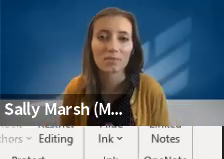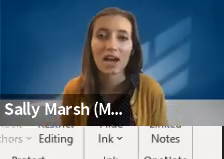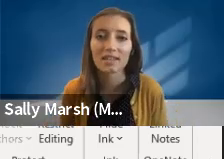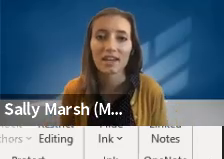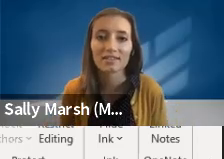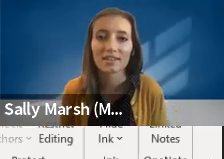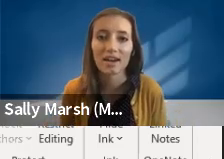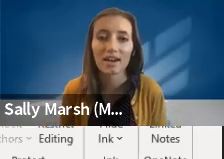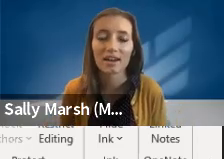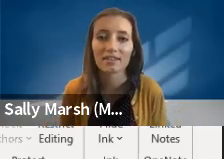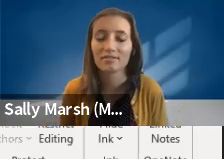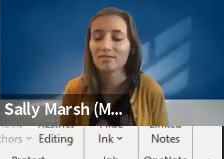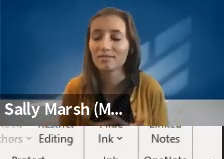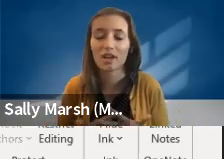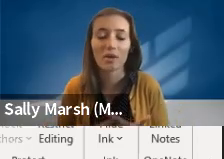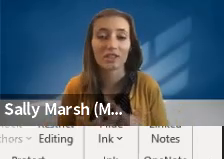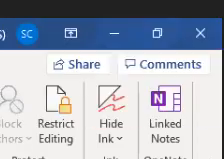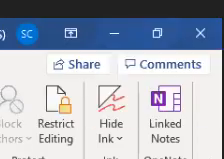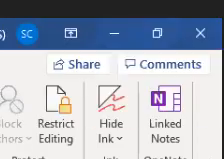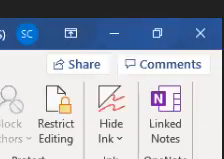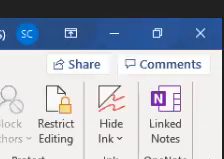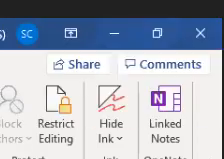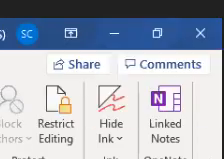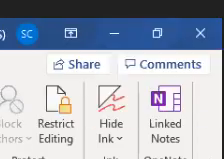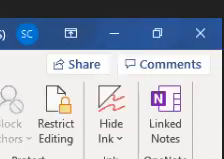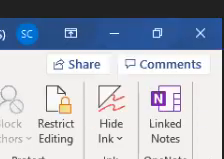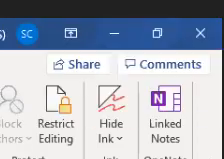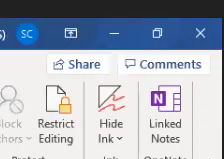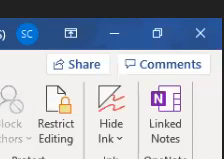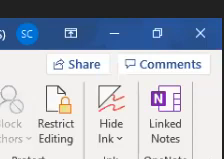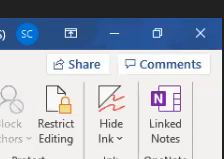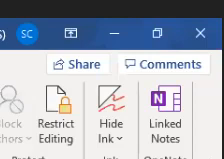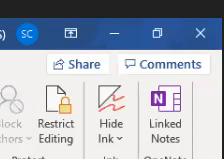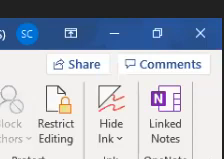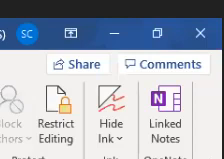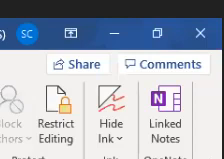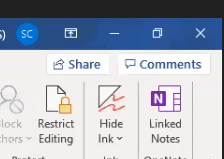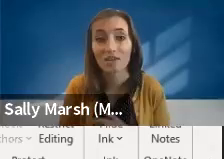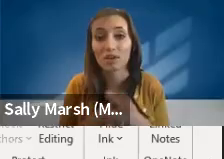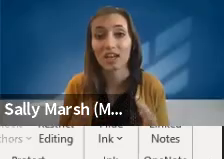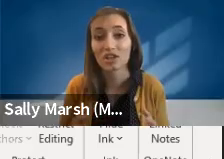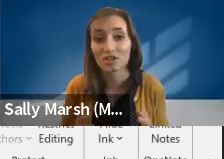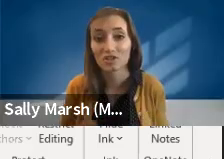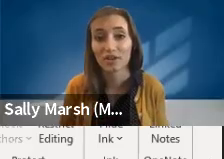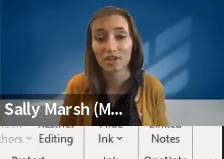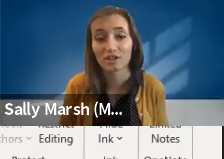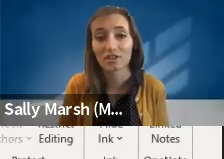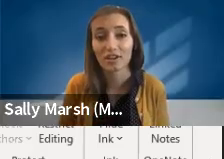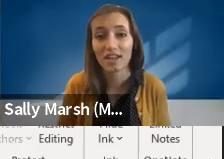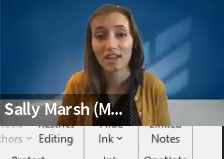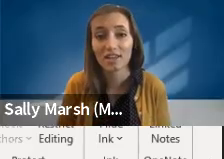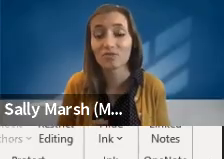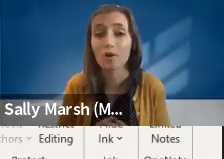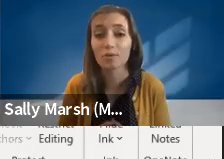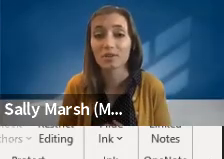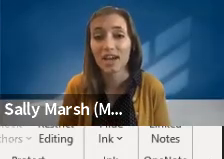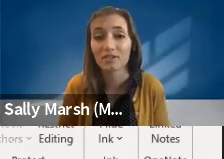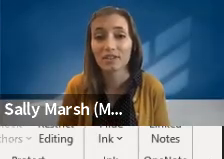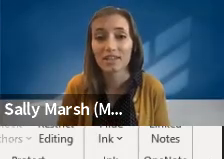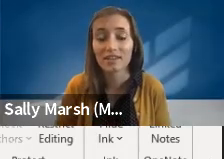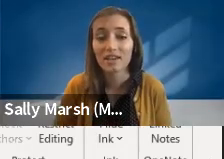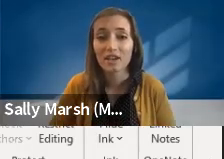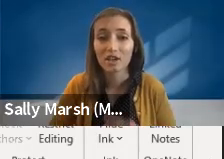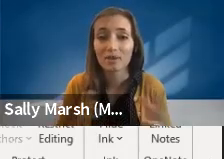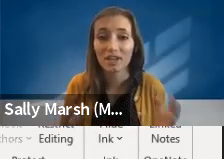Just to give you some context, at the Department of State, for example, we have a communications director. His